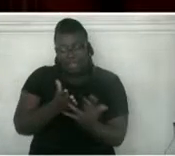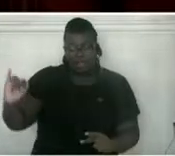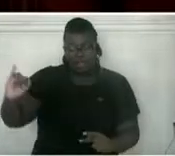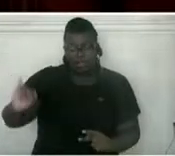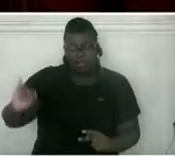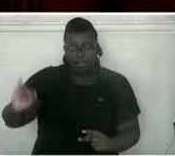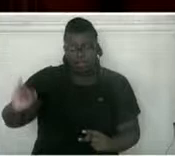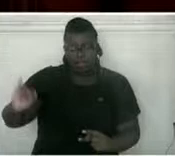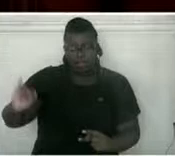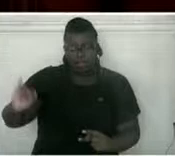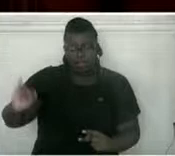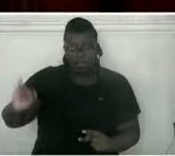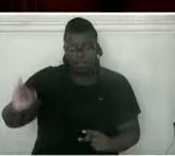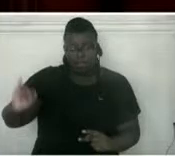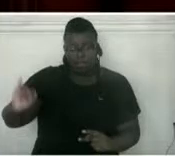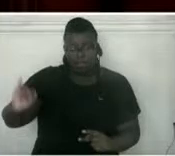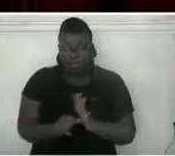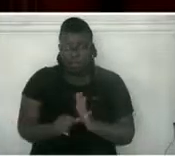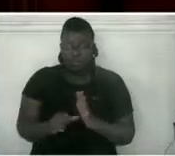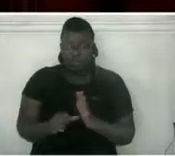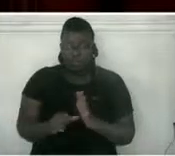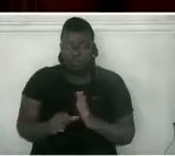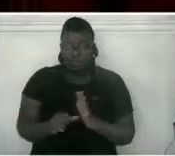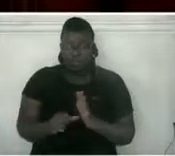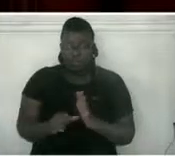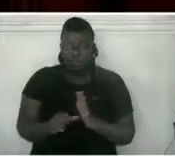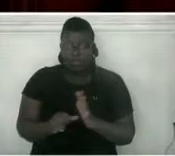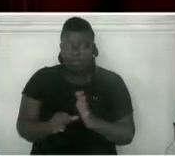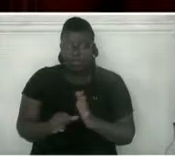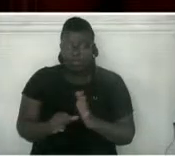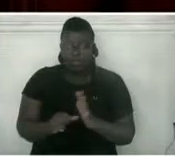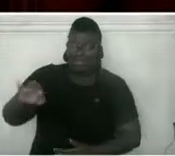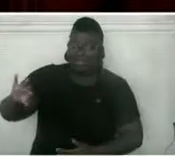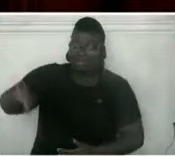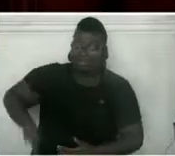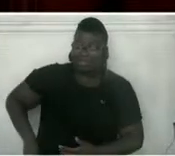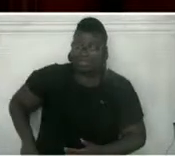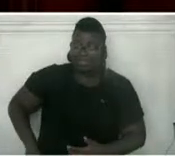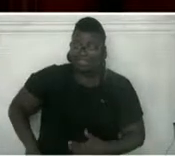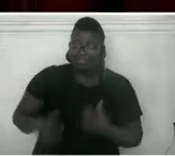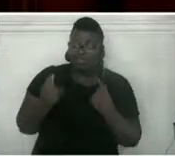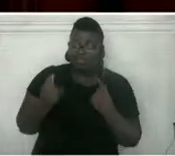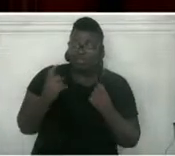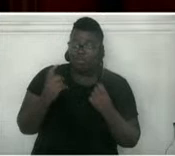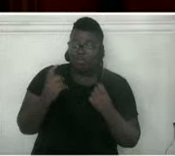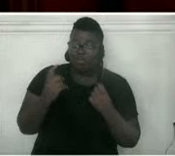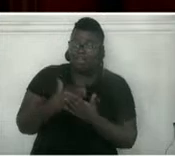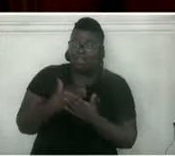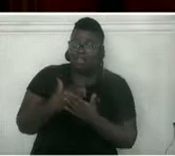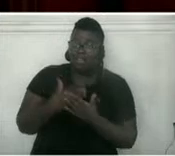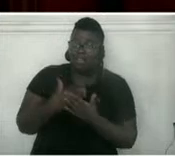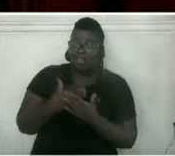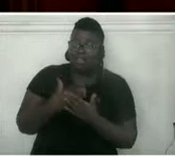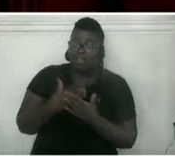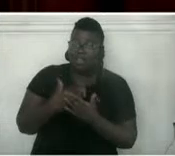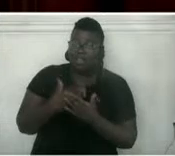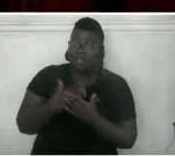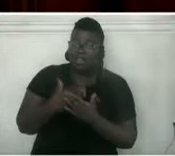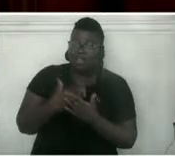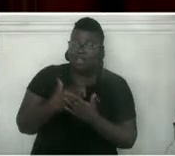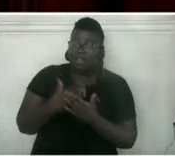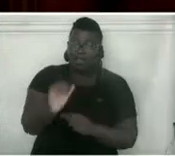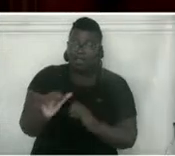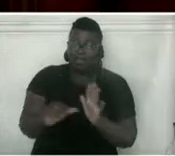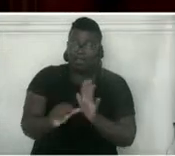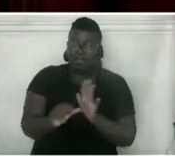is necessary in ensuring that these beneficiaries are able to receive credible trainings in